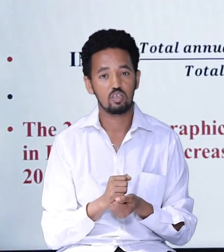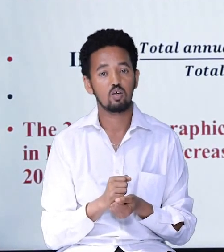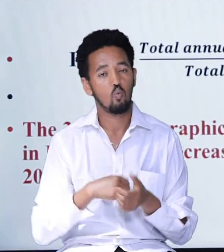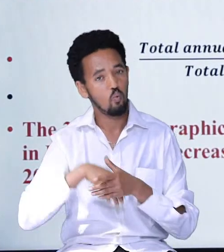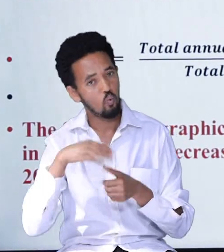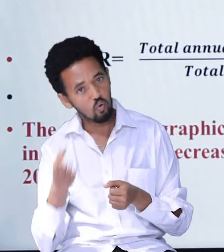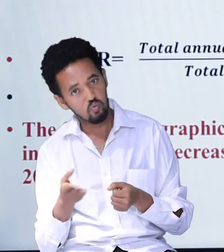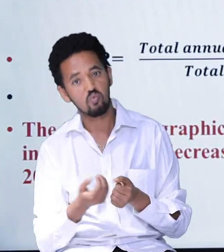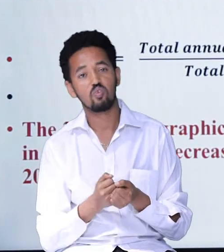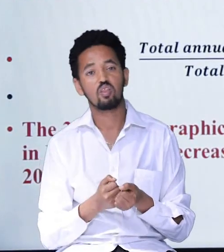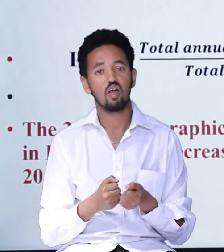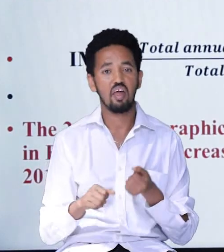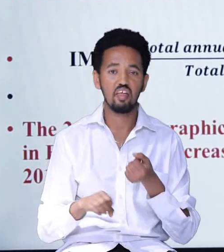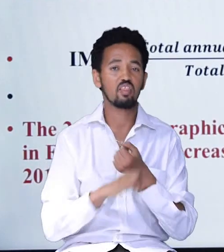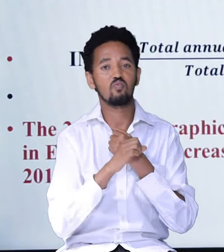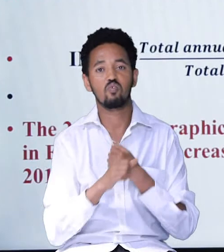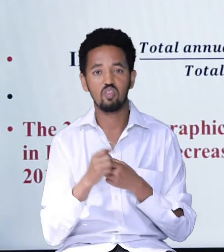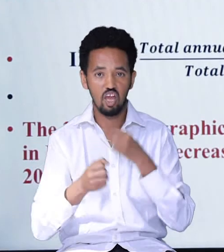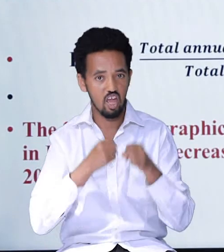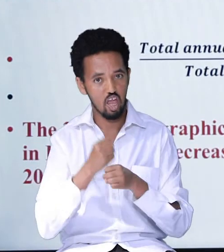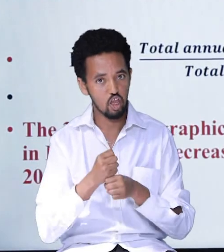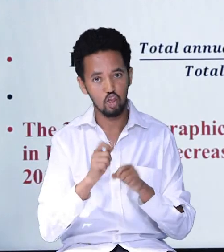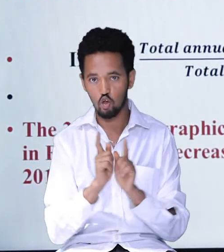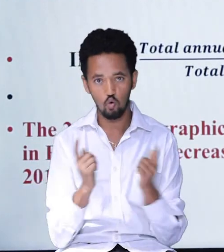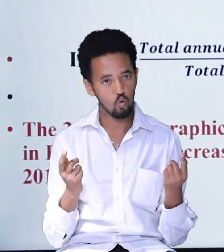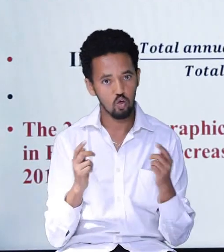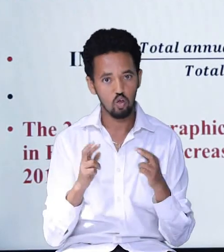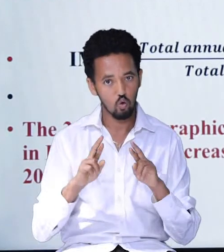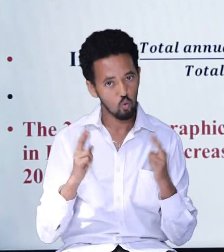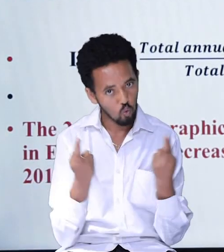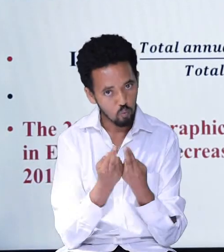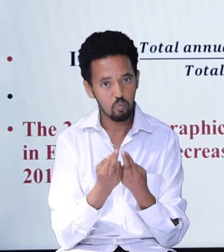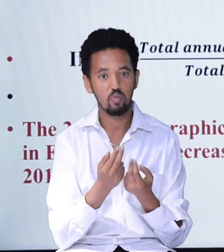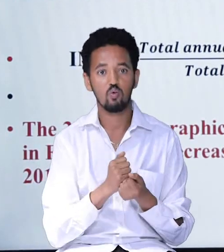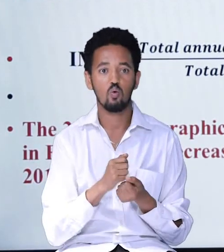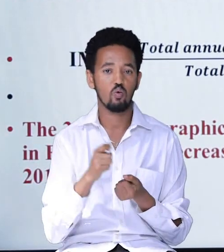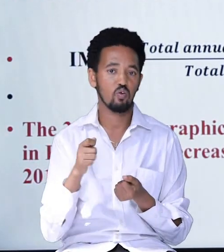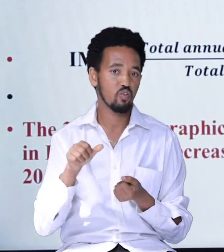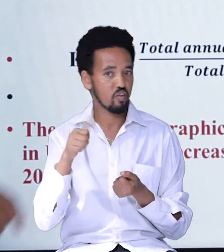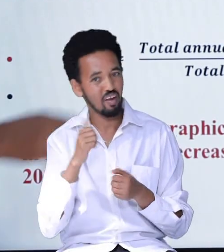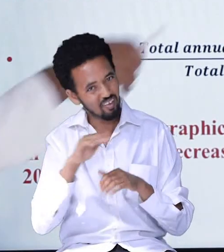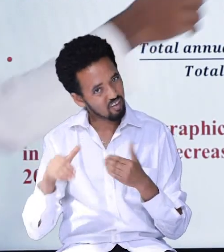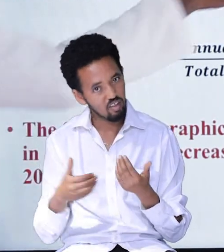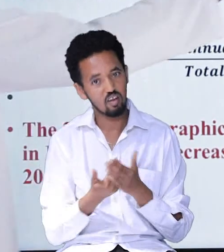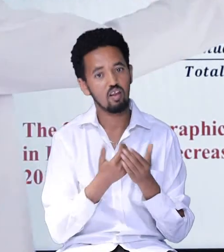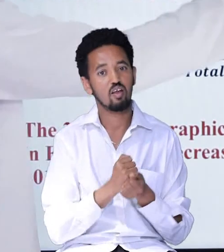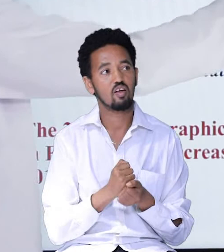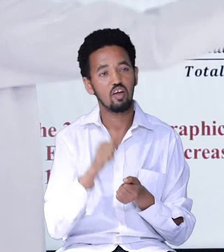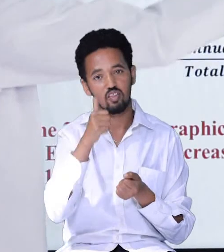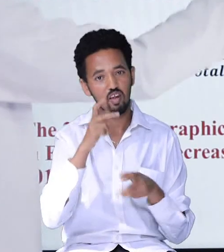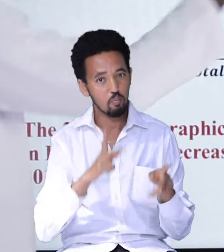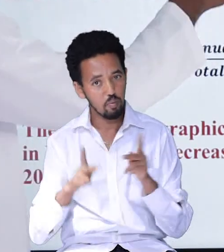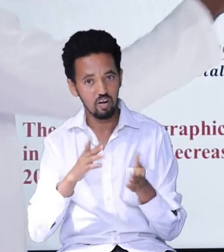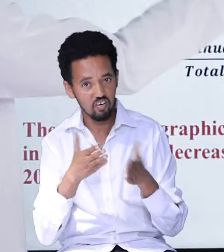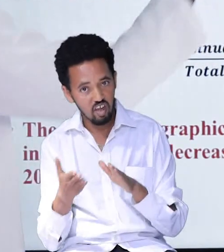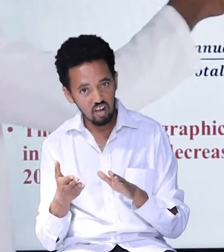without identifying their age groups or sex or other things. In general, 10 people are